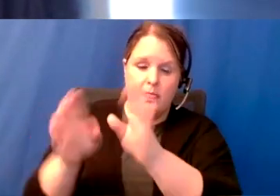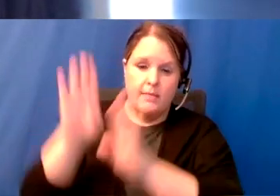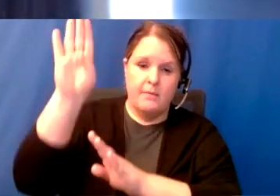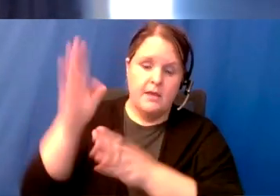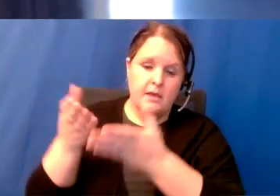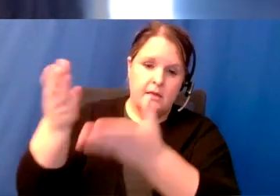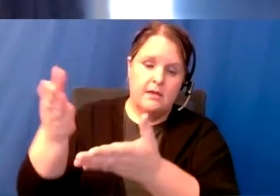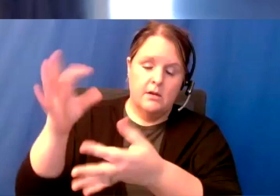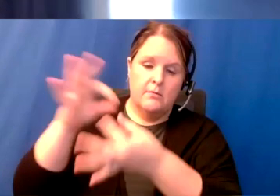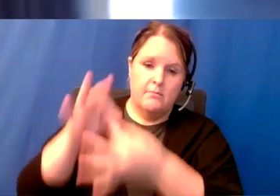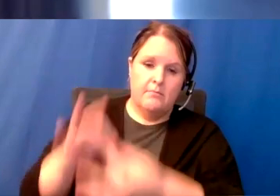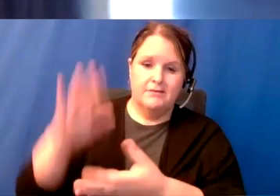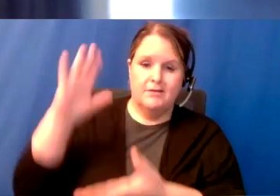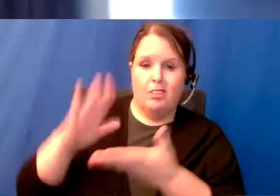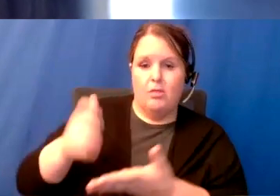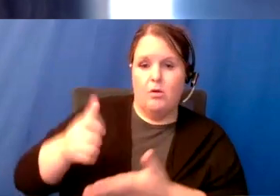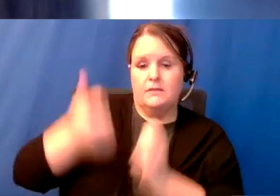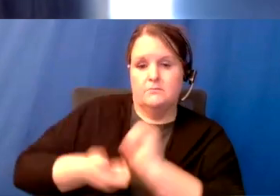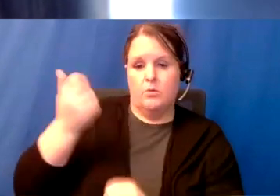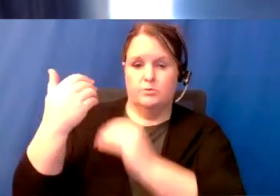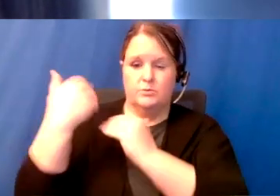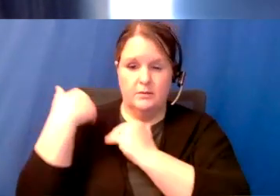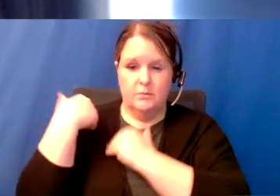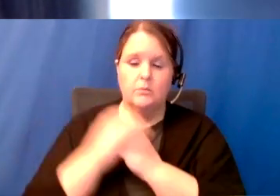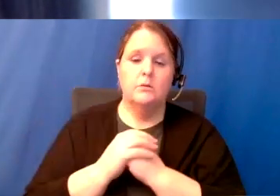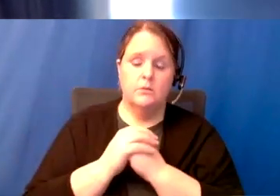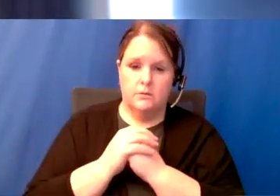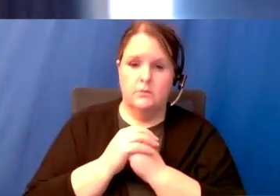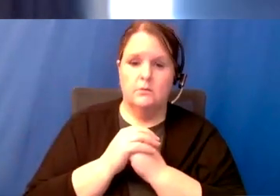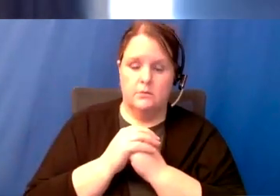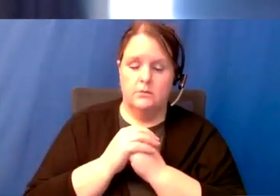on lowest/most responsible.